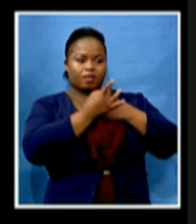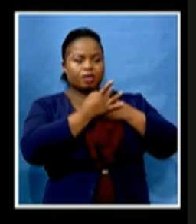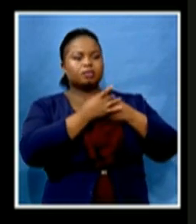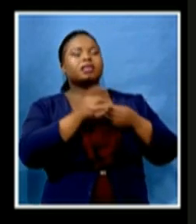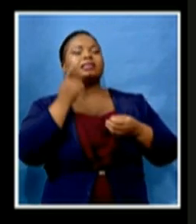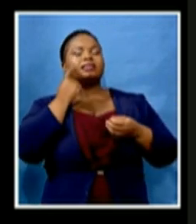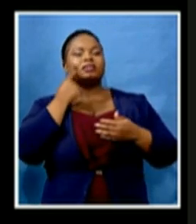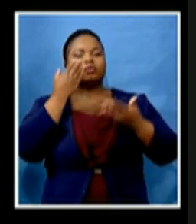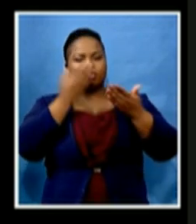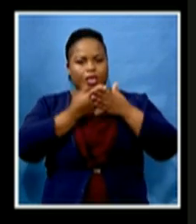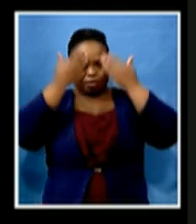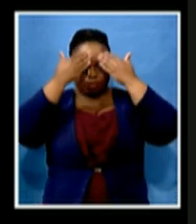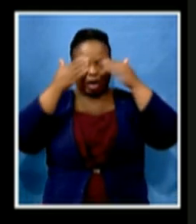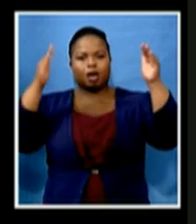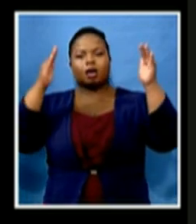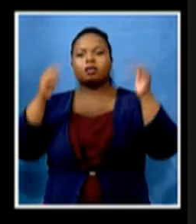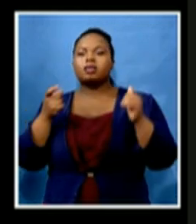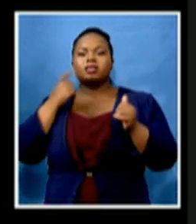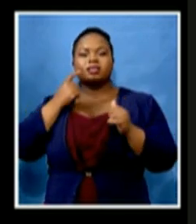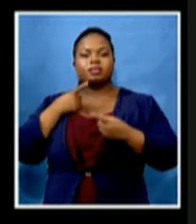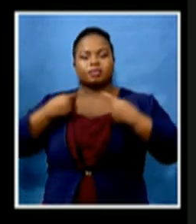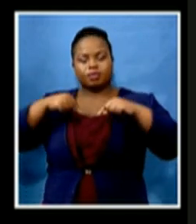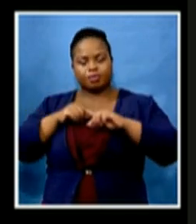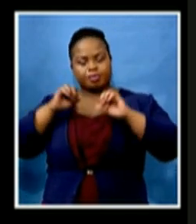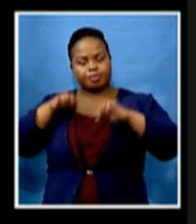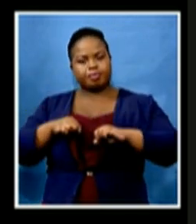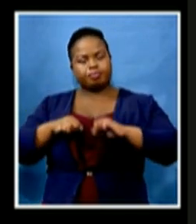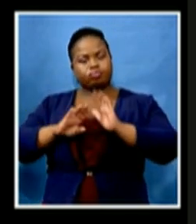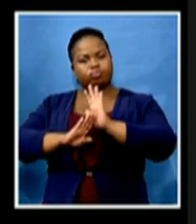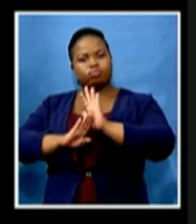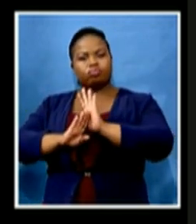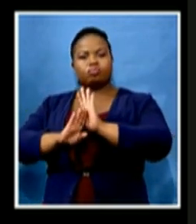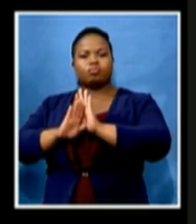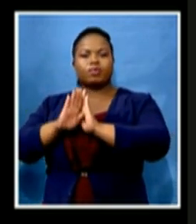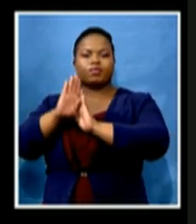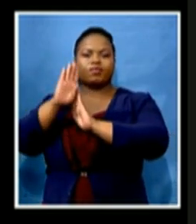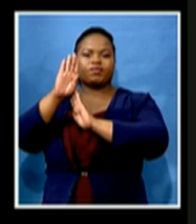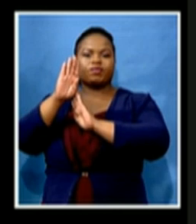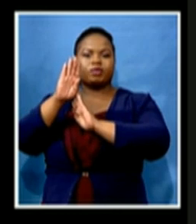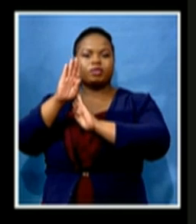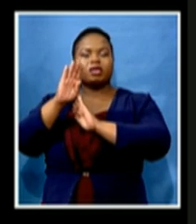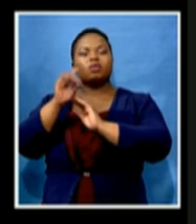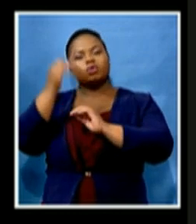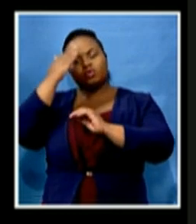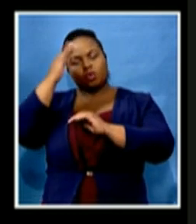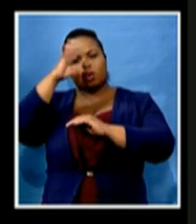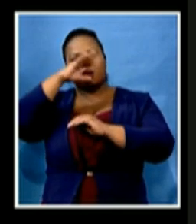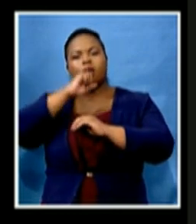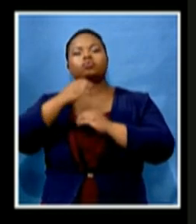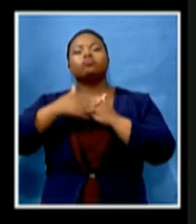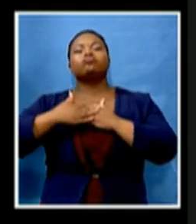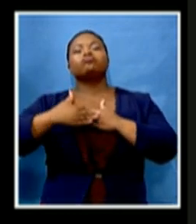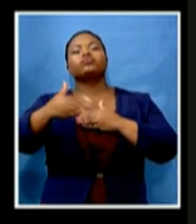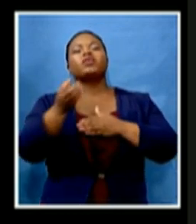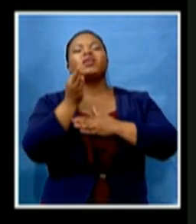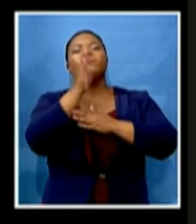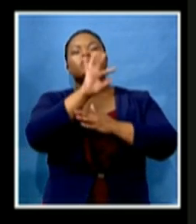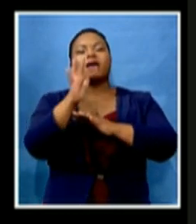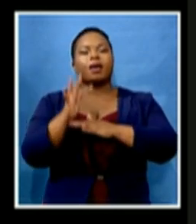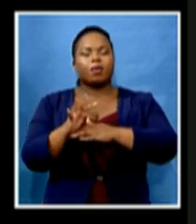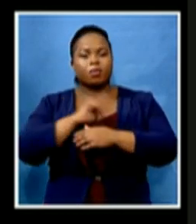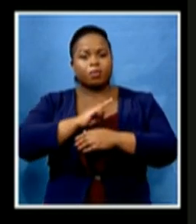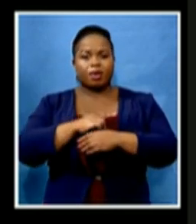to improve our sense of prediction as we move on. We're aware that many of the models are looking at